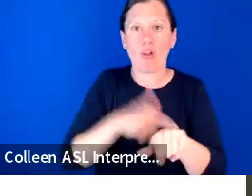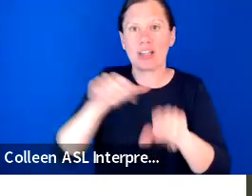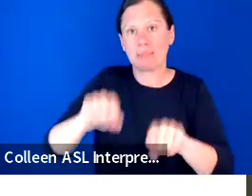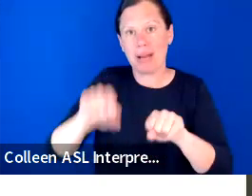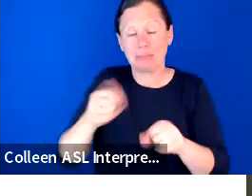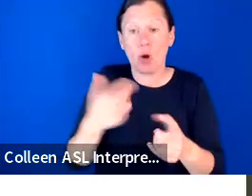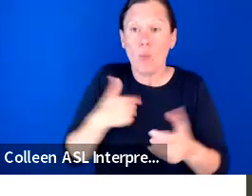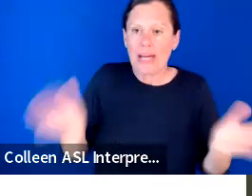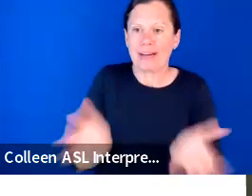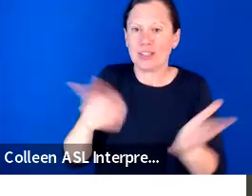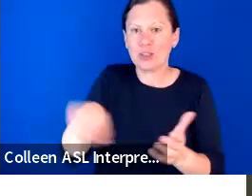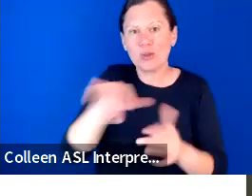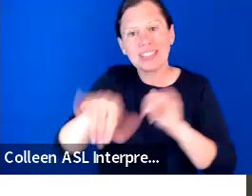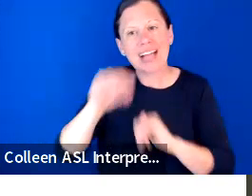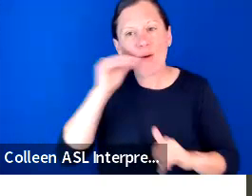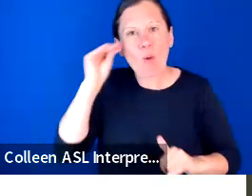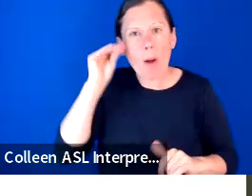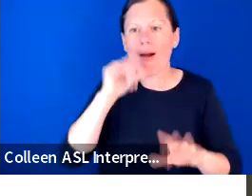if we have the right supports in place.